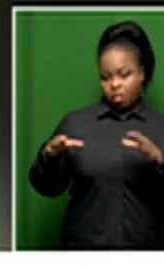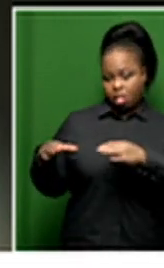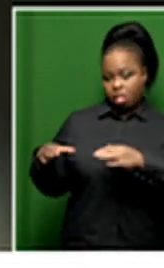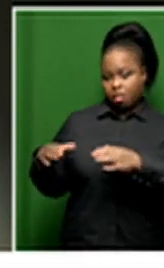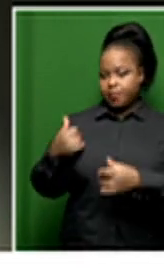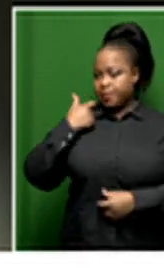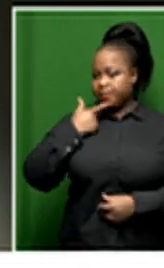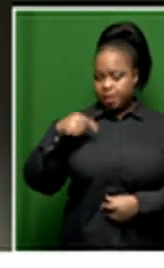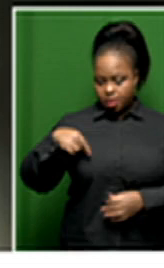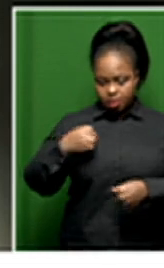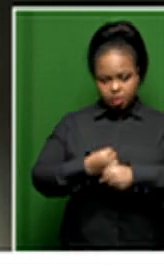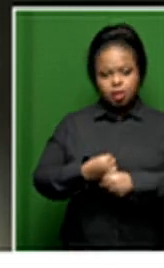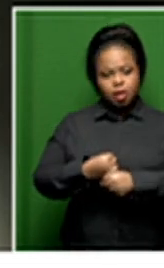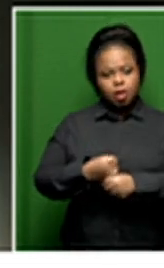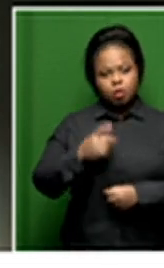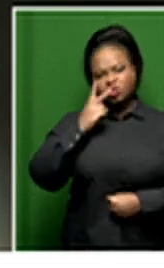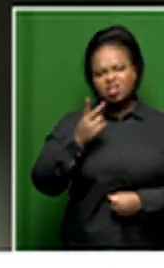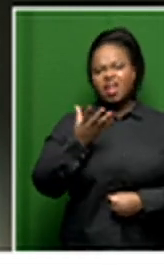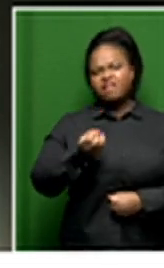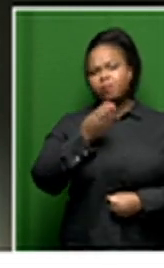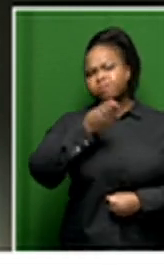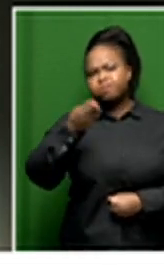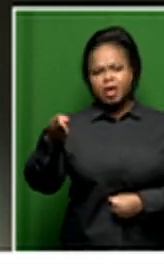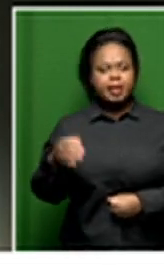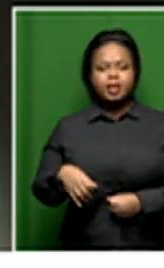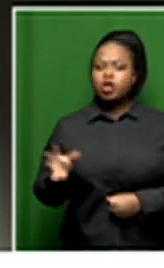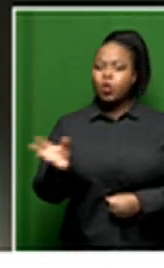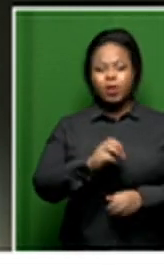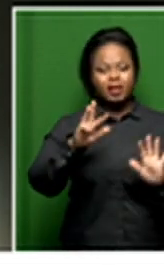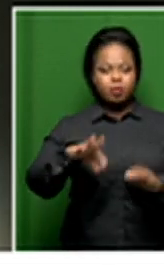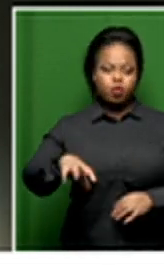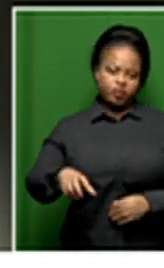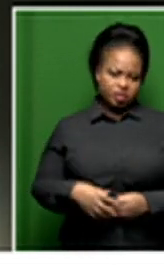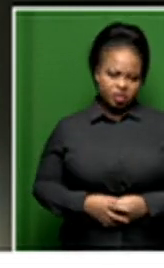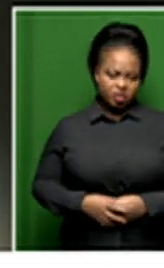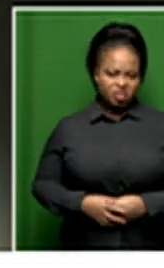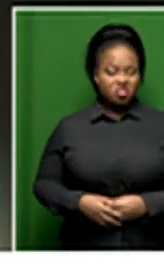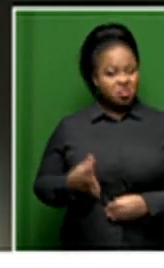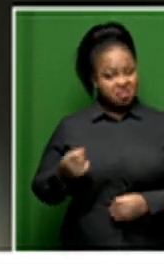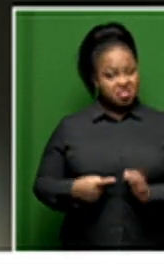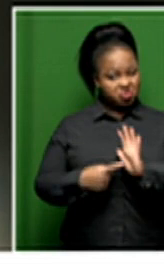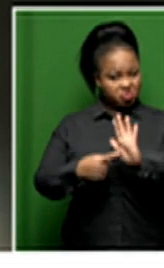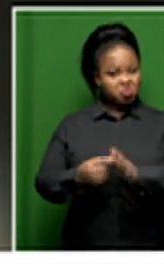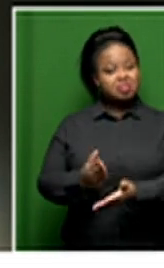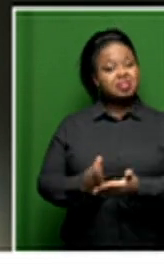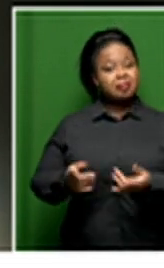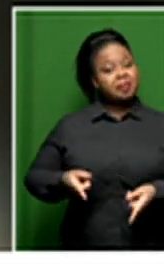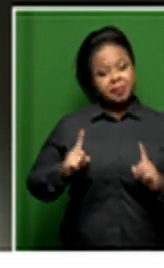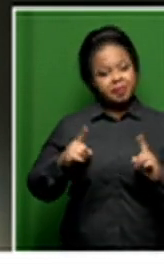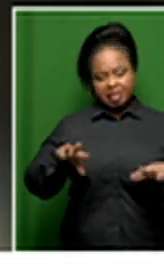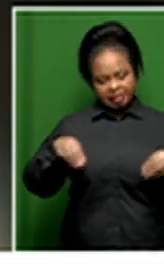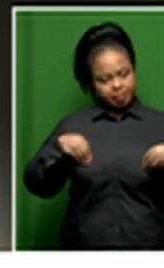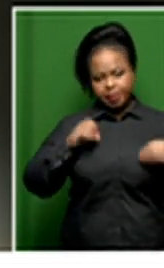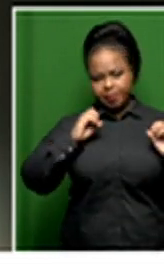currently, recently this year, or there are groups, and they're across the country, it's not an organized thing, which seem to be showing greater